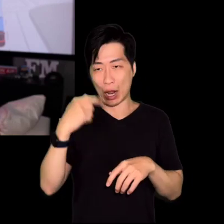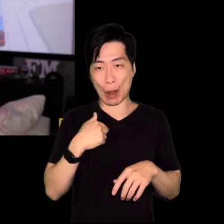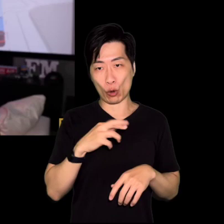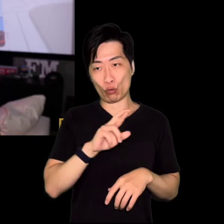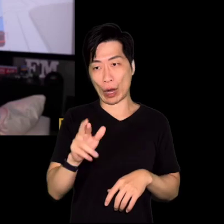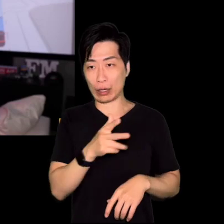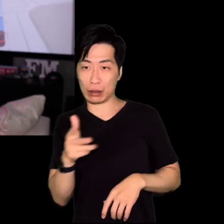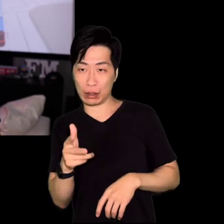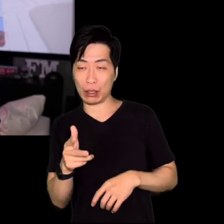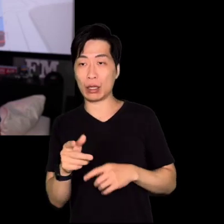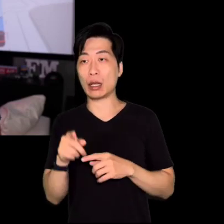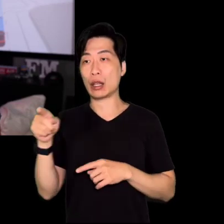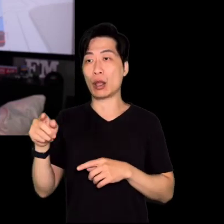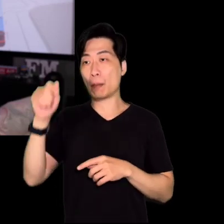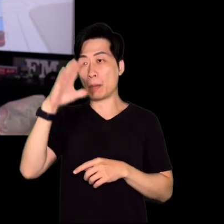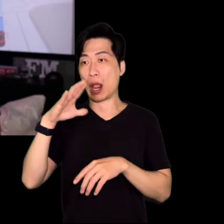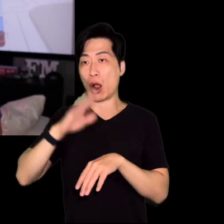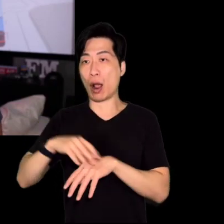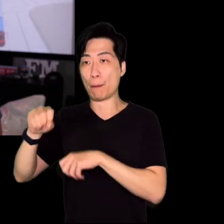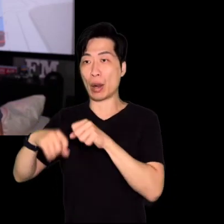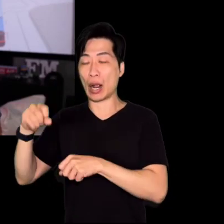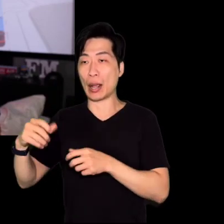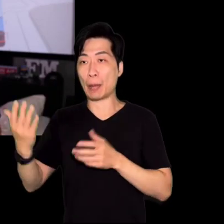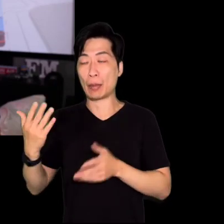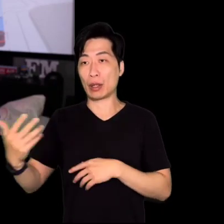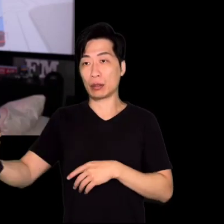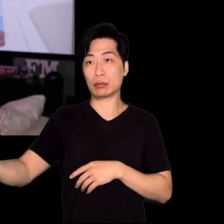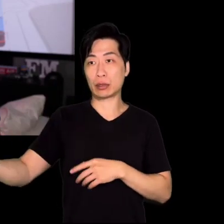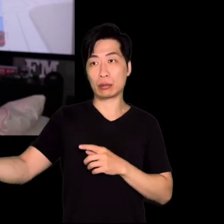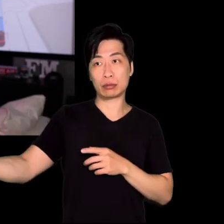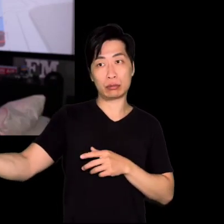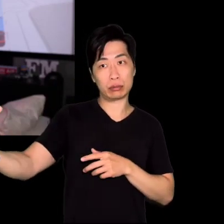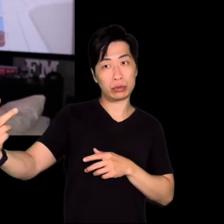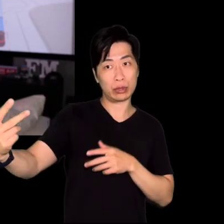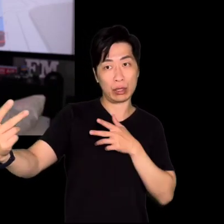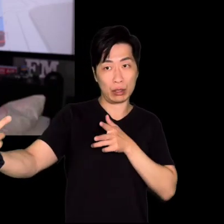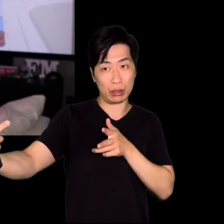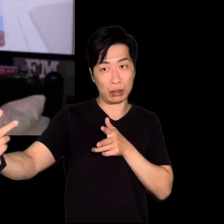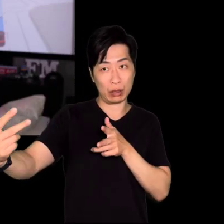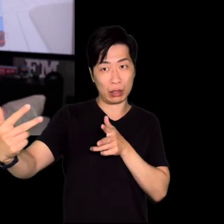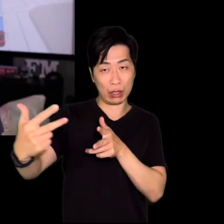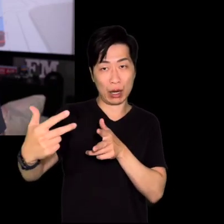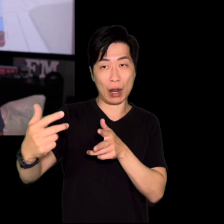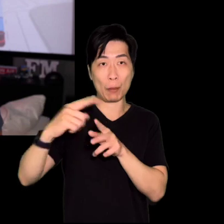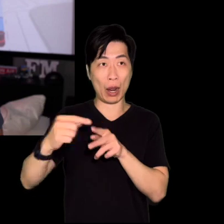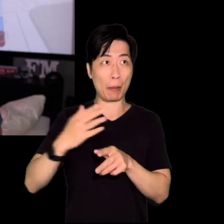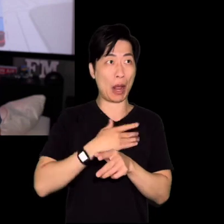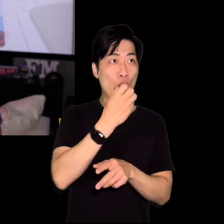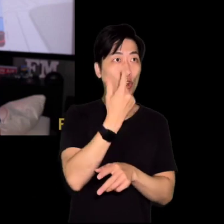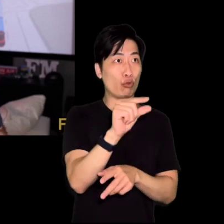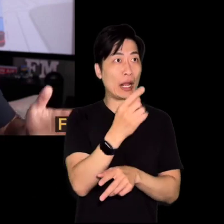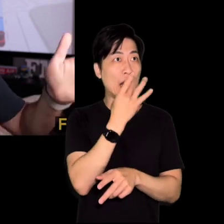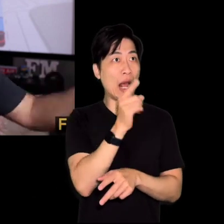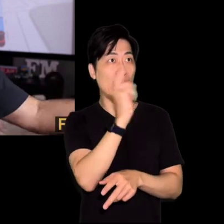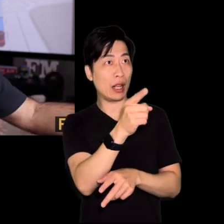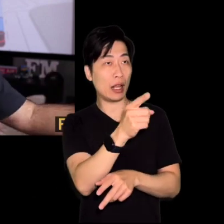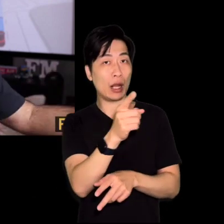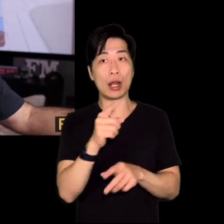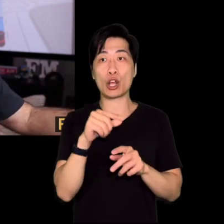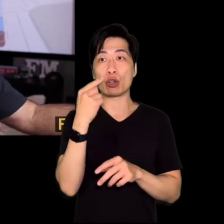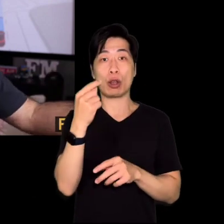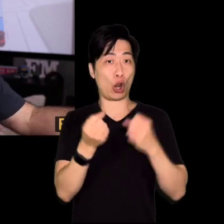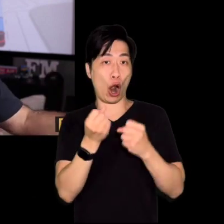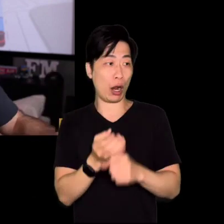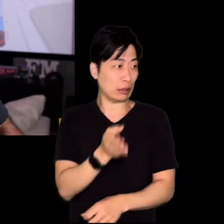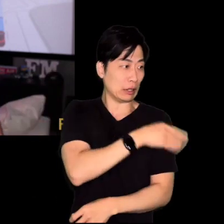and there's a dude on a bike that's about to approach that might, get into my path, but I have a green light and there's this car right